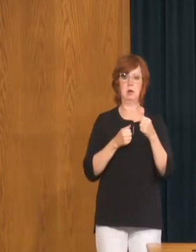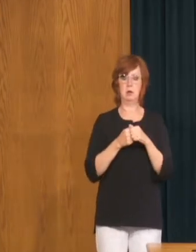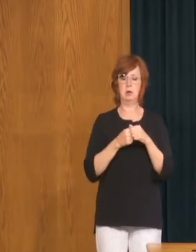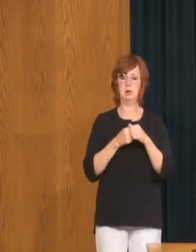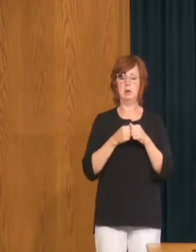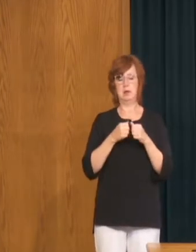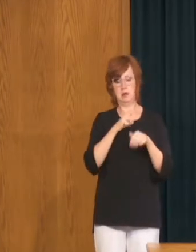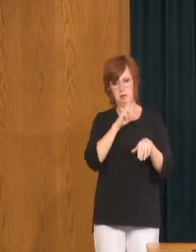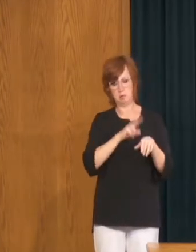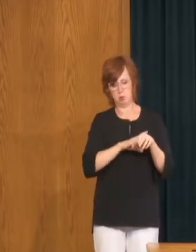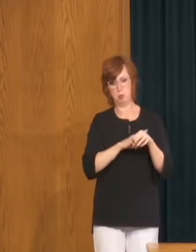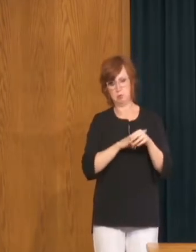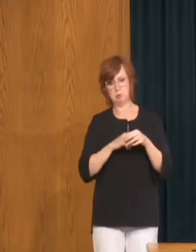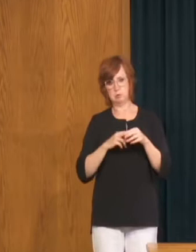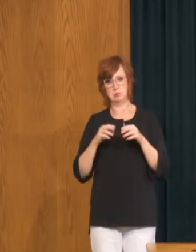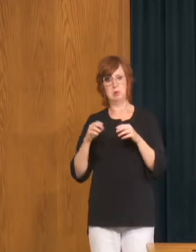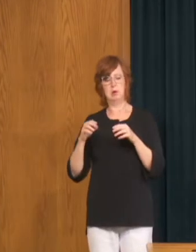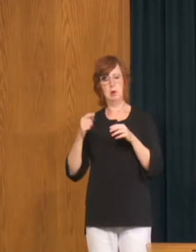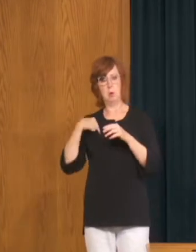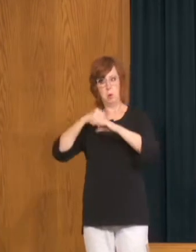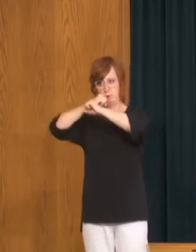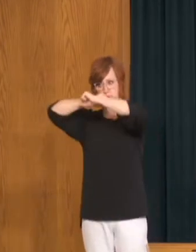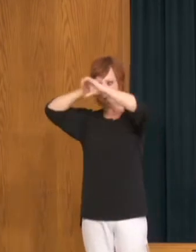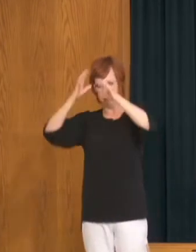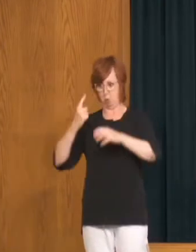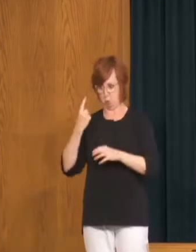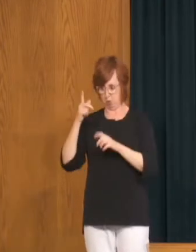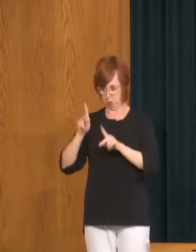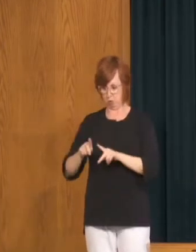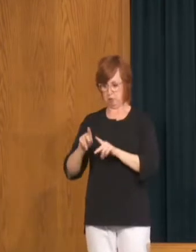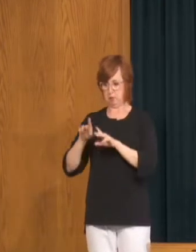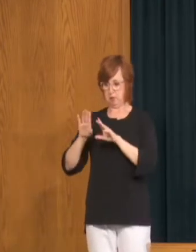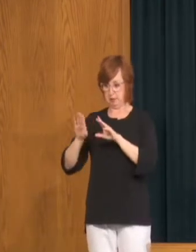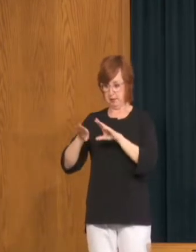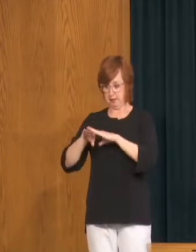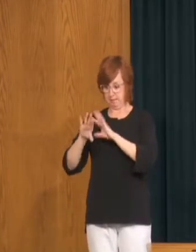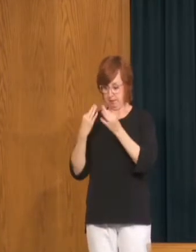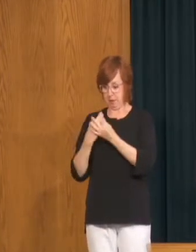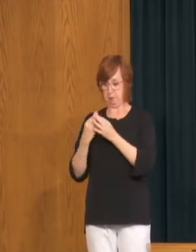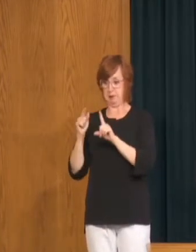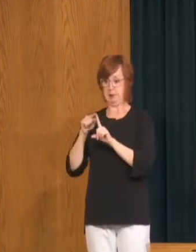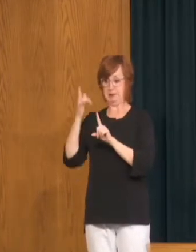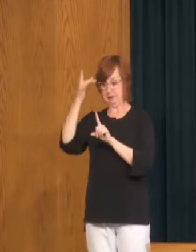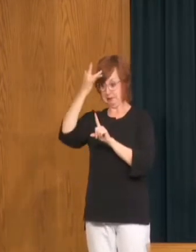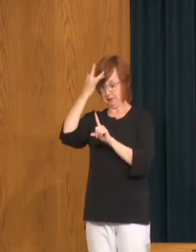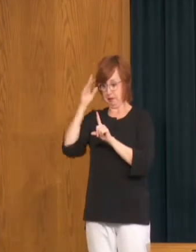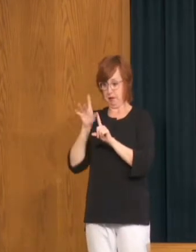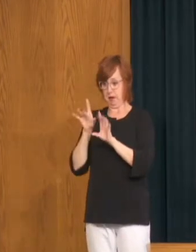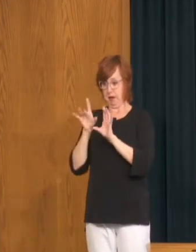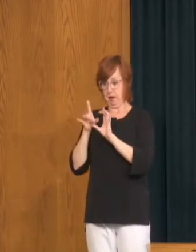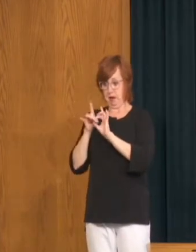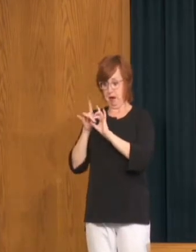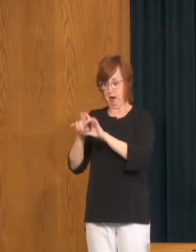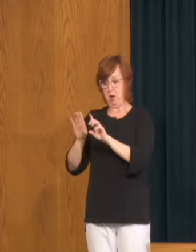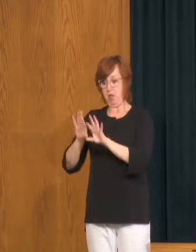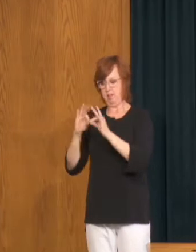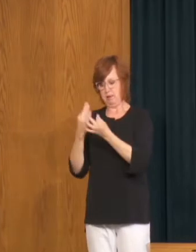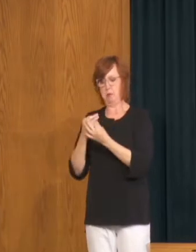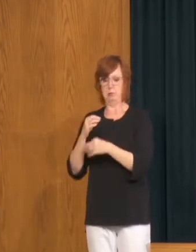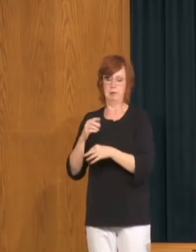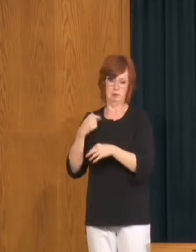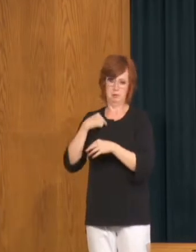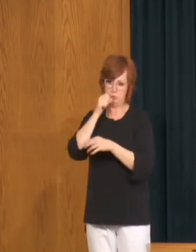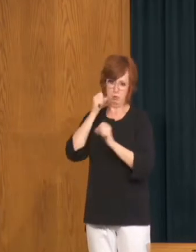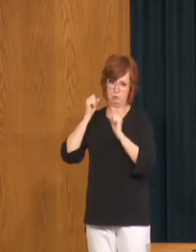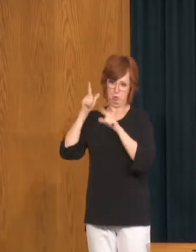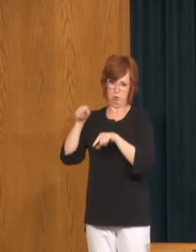almost expect that you will see cases in close contacts, and that's a lower level of concern. But when you see